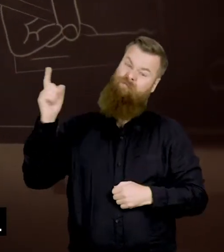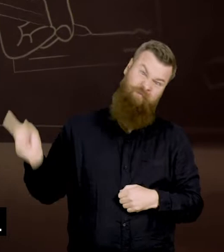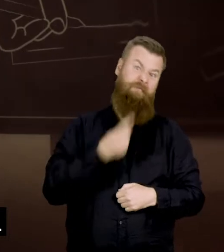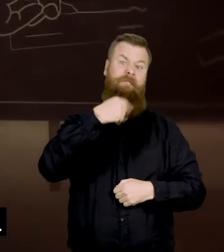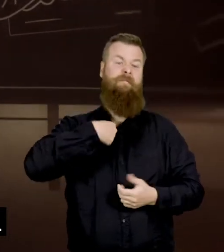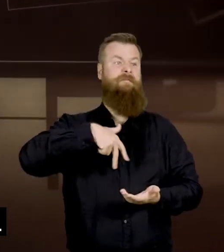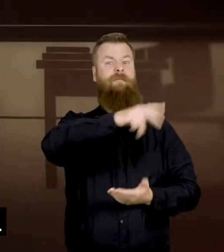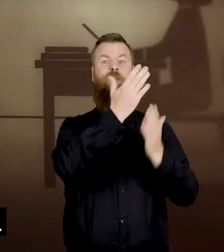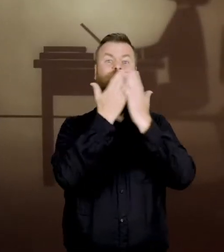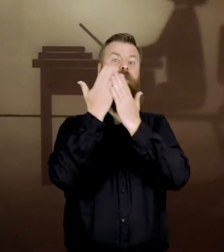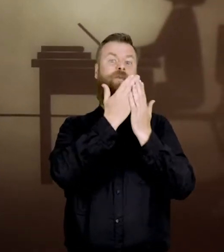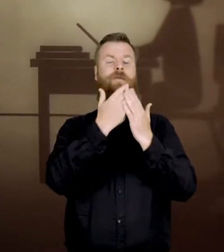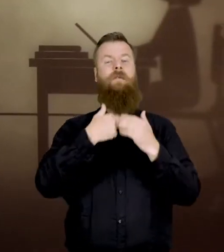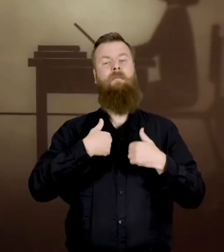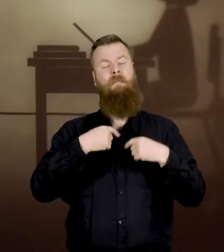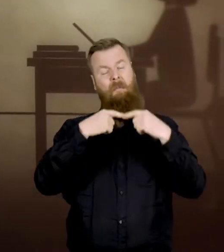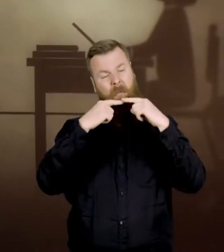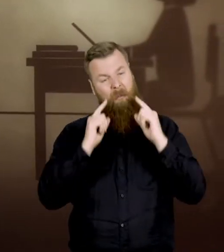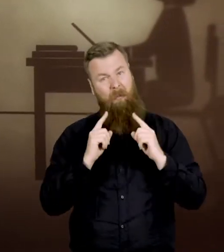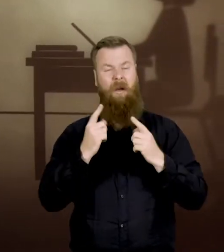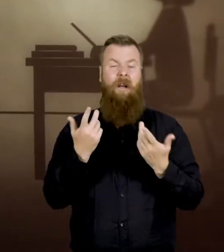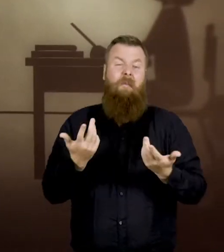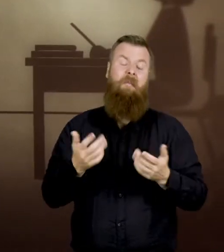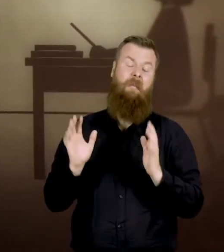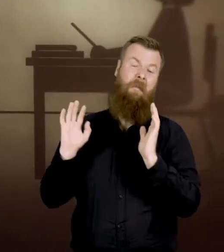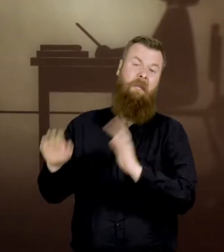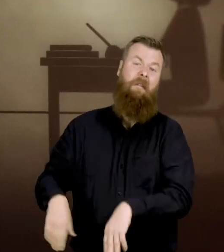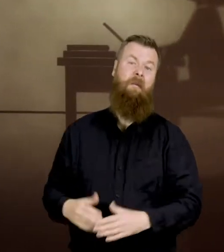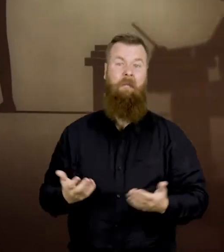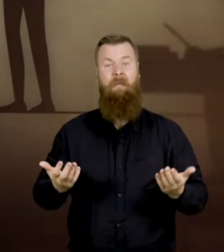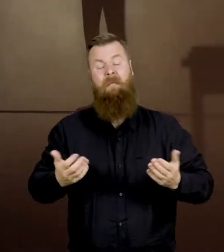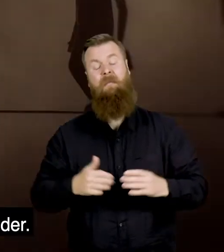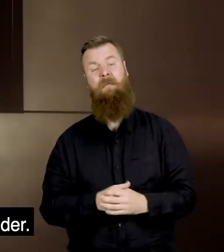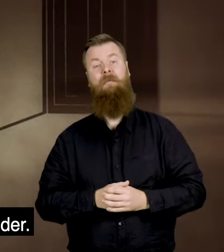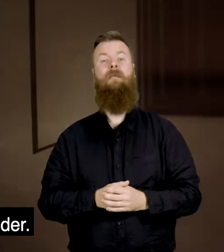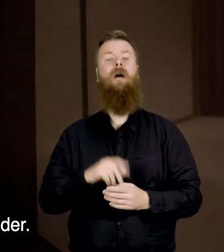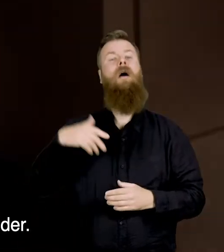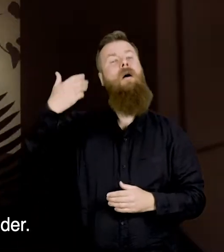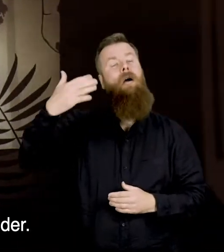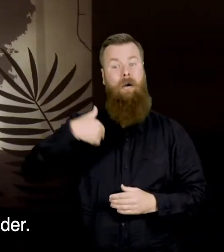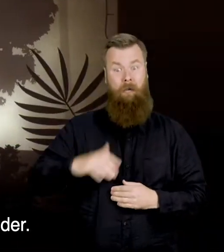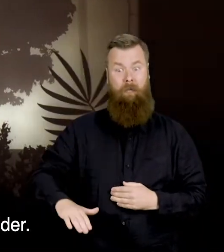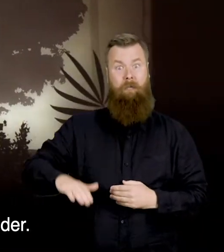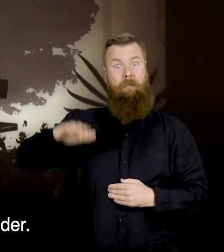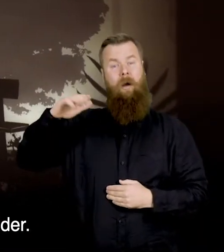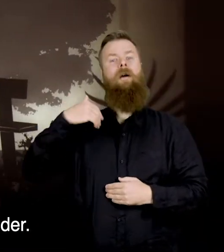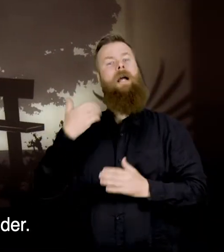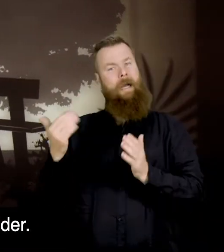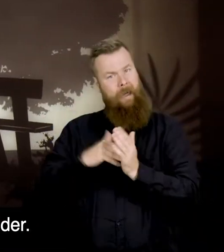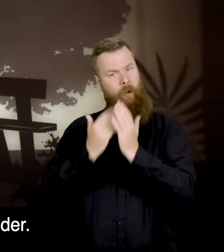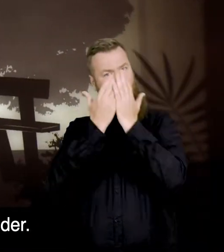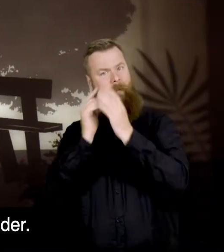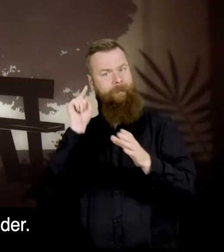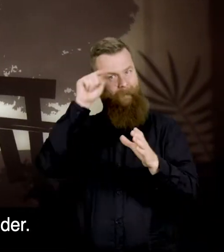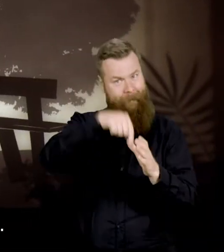school. I was sad, but I could write, so I didn't care much. But then, I was included in the school when I